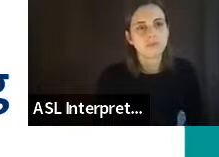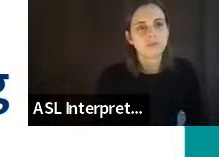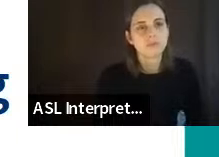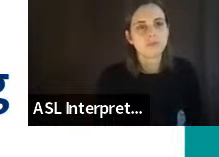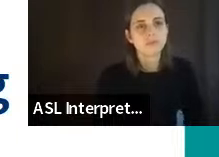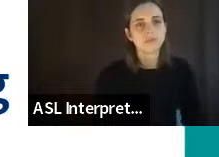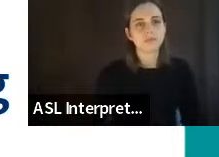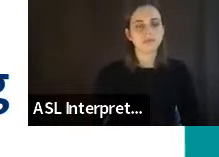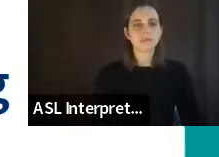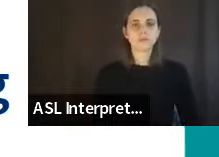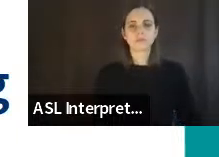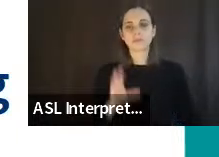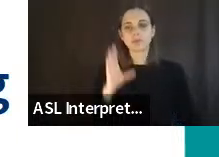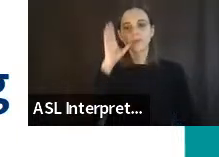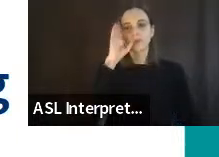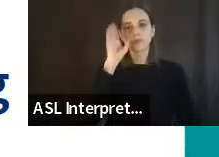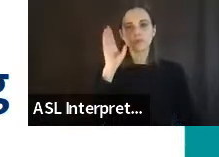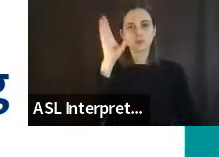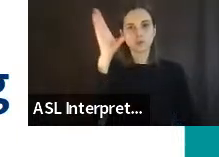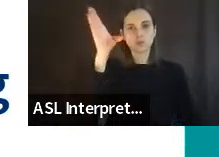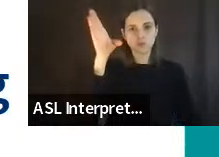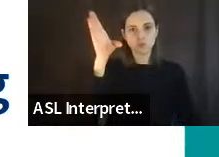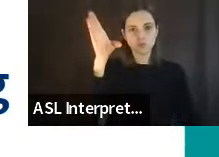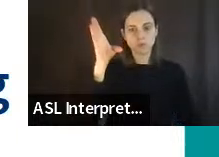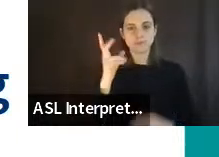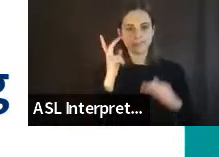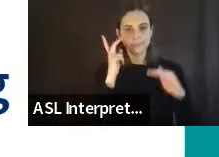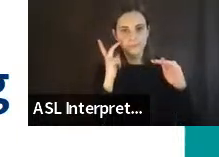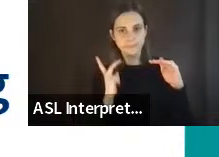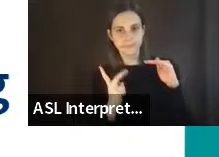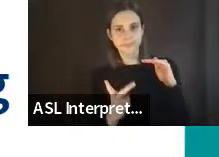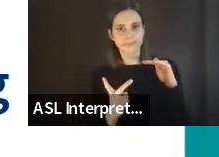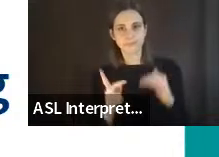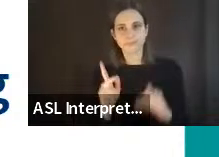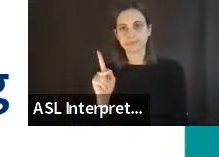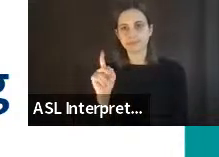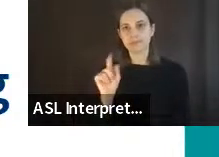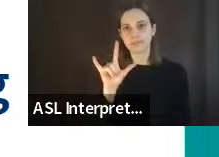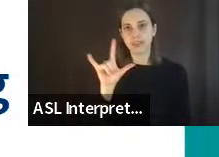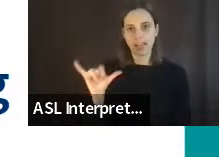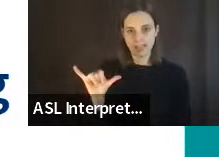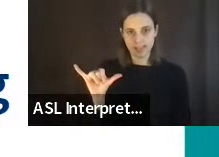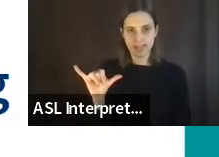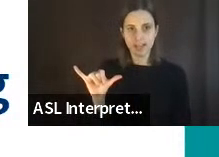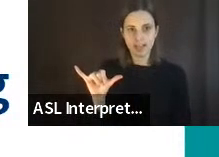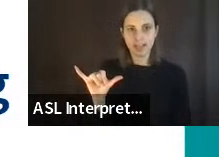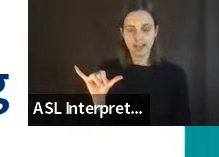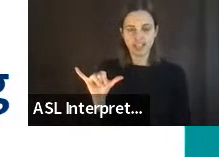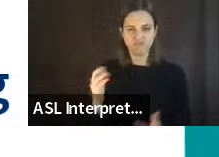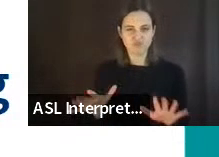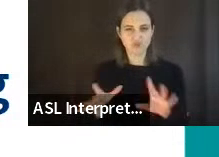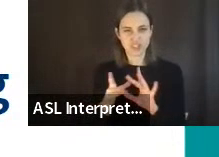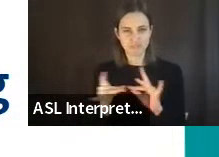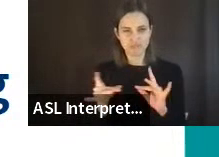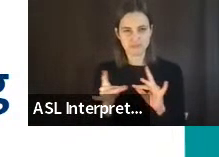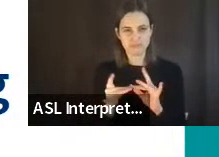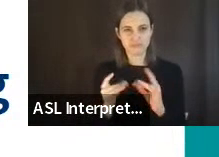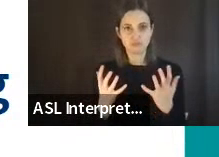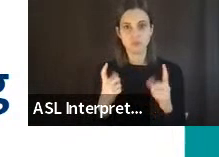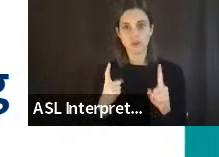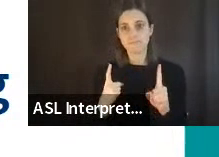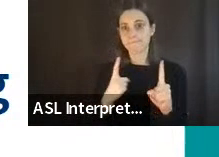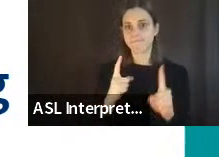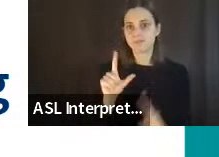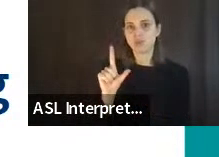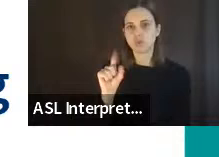So for the future, forecasting, as Kelly mentioned in her presentation earlier, we're looking out at 2045. So the travel demand modeling helps us forecast